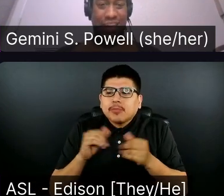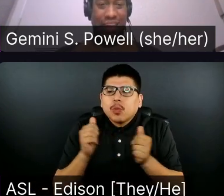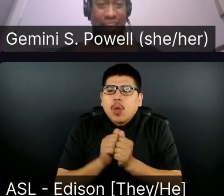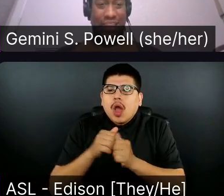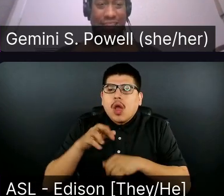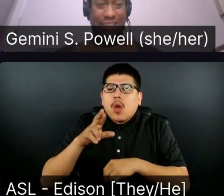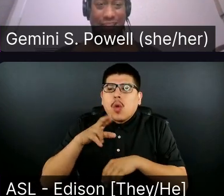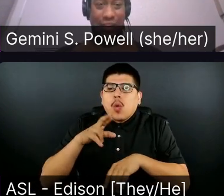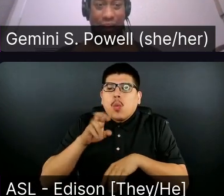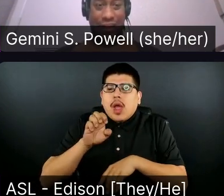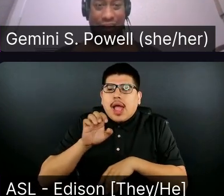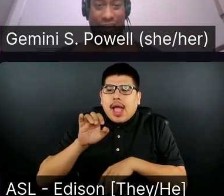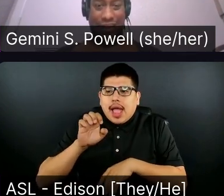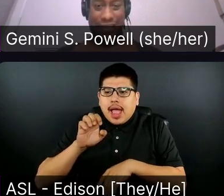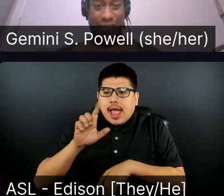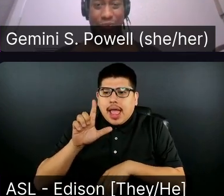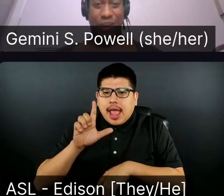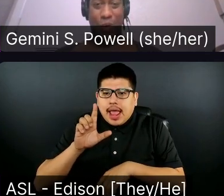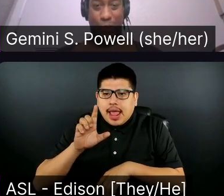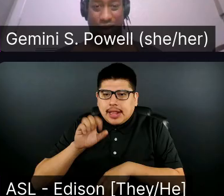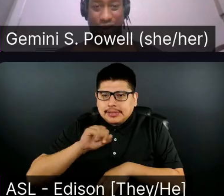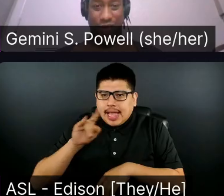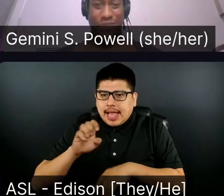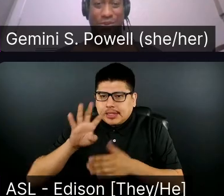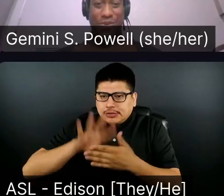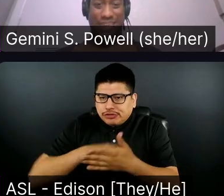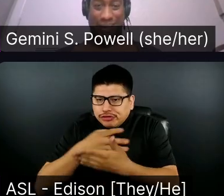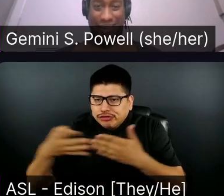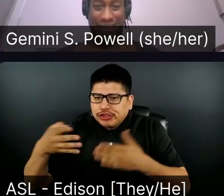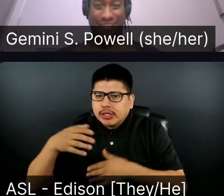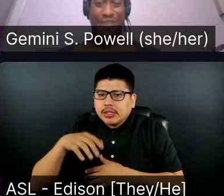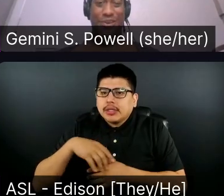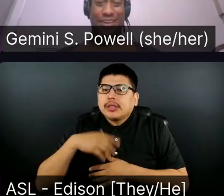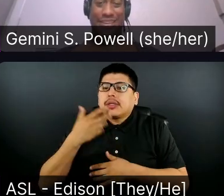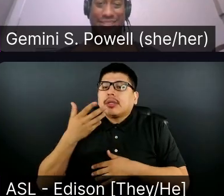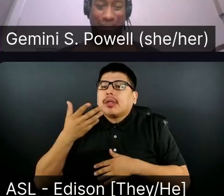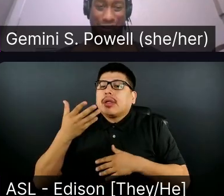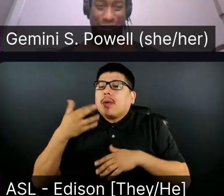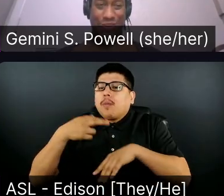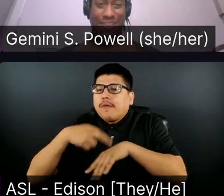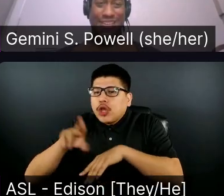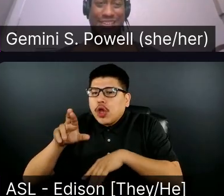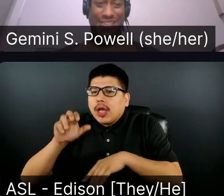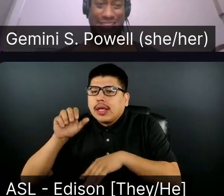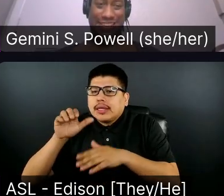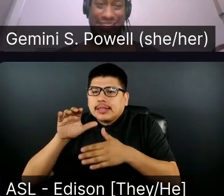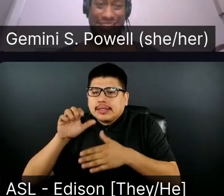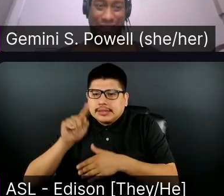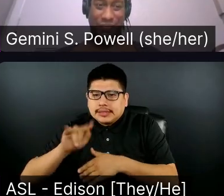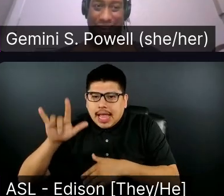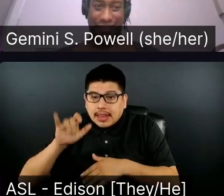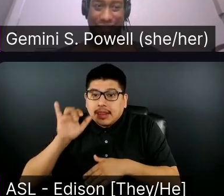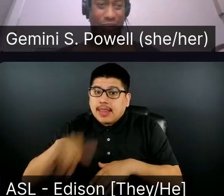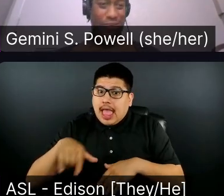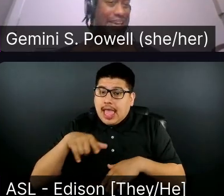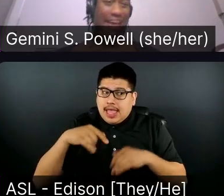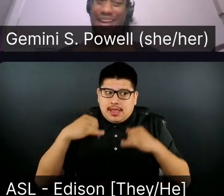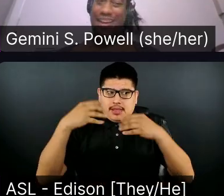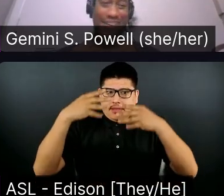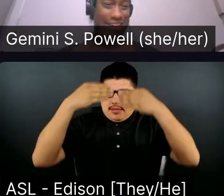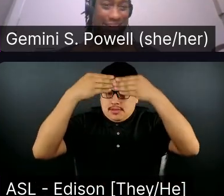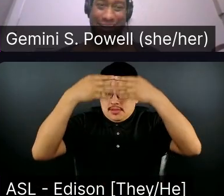sheet, this line is required to connect your external CSS file.